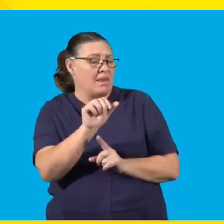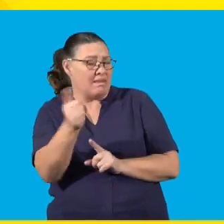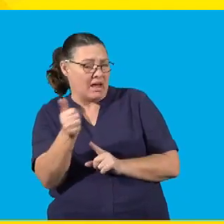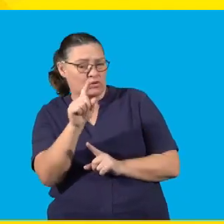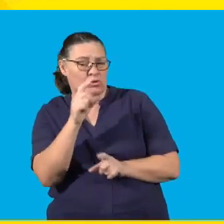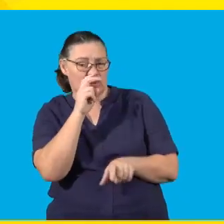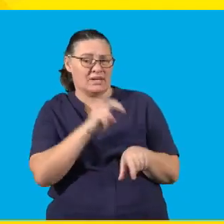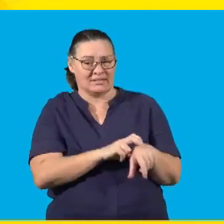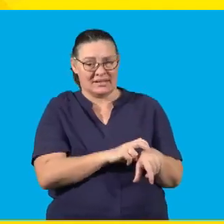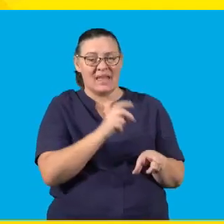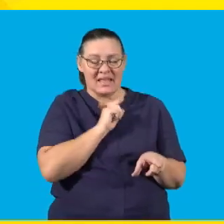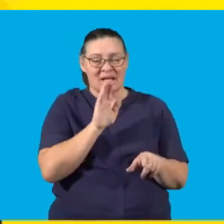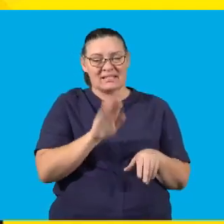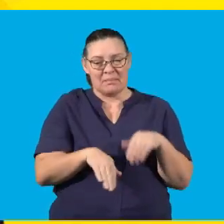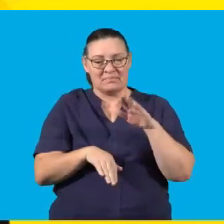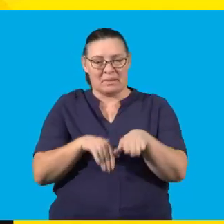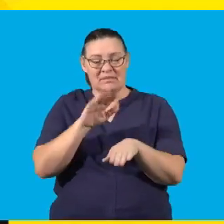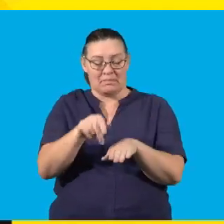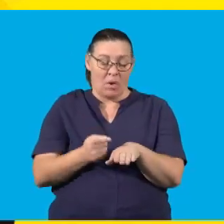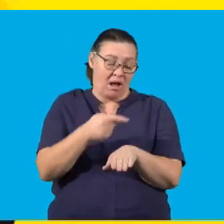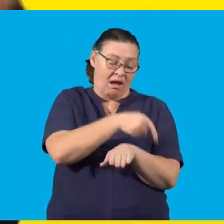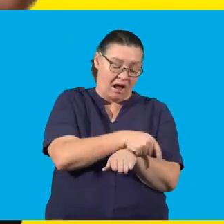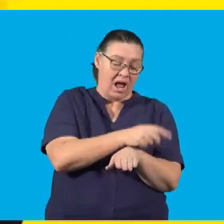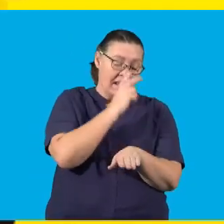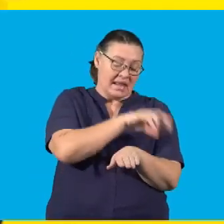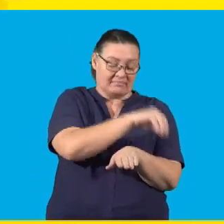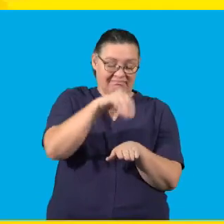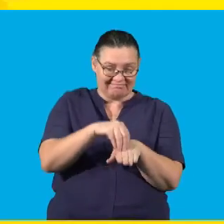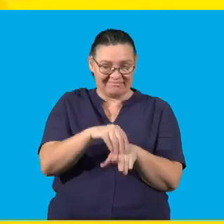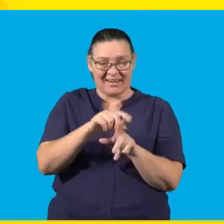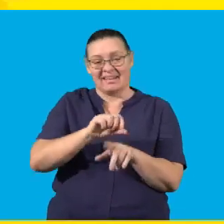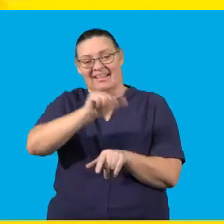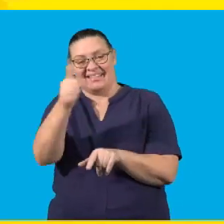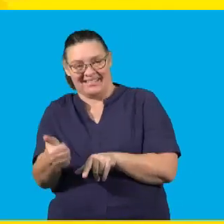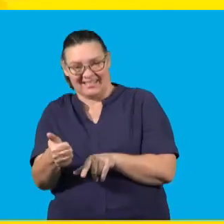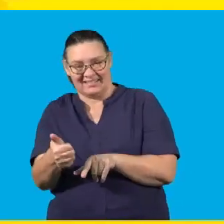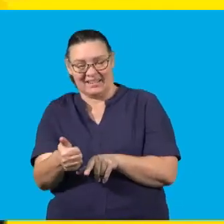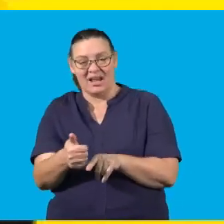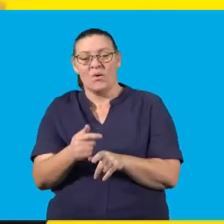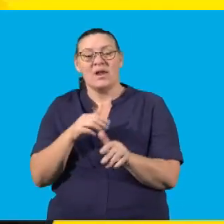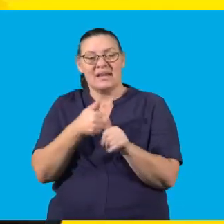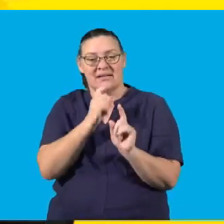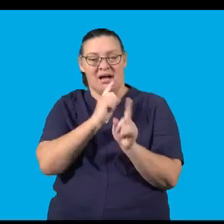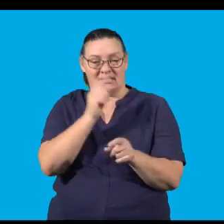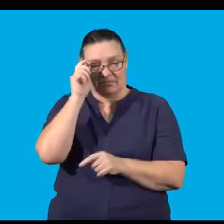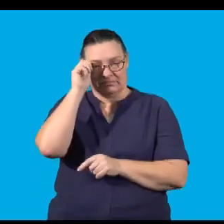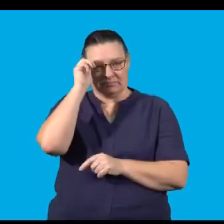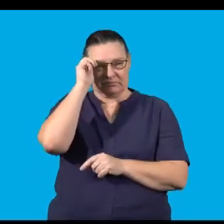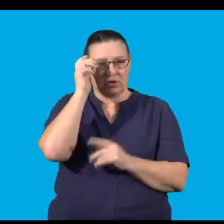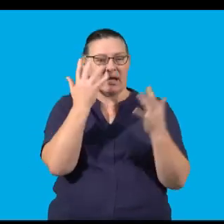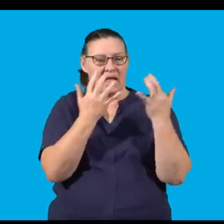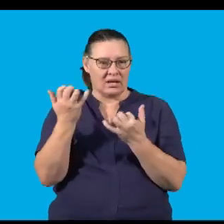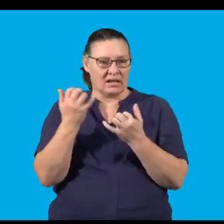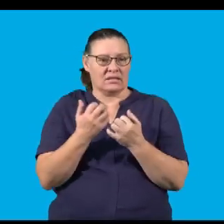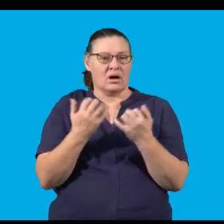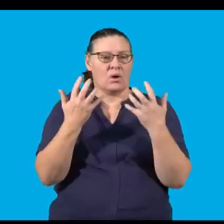next question, and that's how these multi-step analytical geometry questions build up. And indeed, look at the next one. It says, calculate the